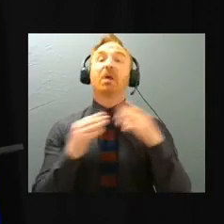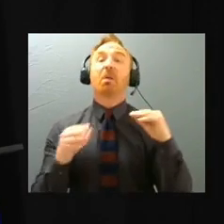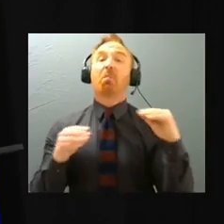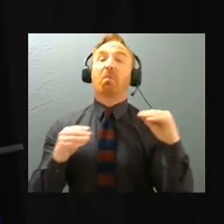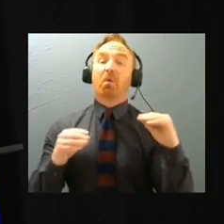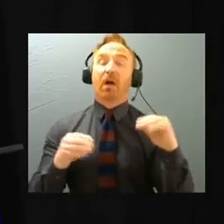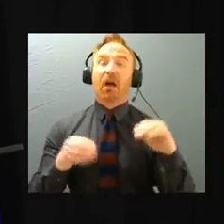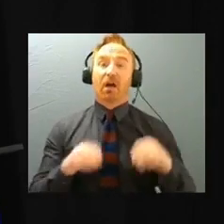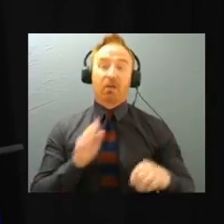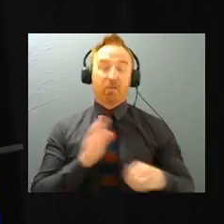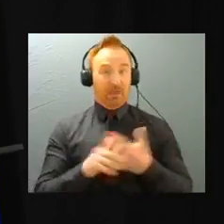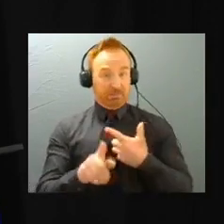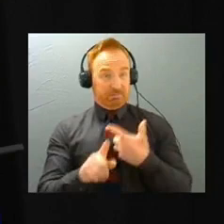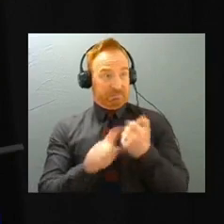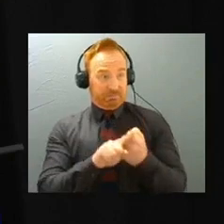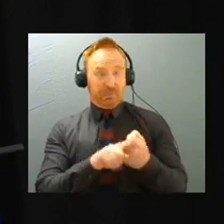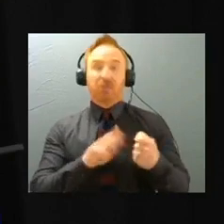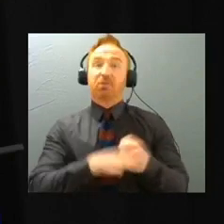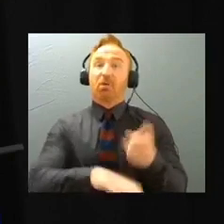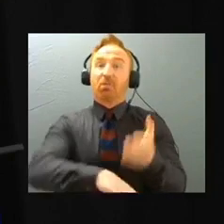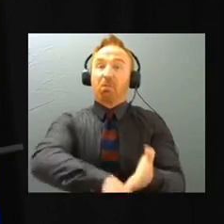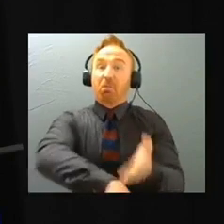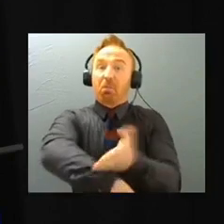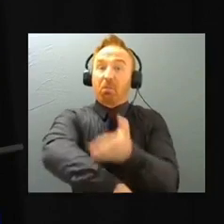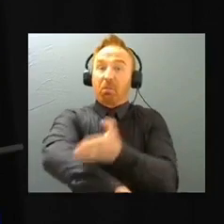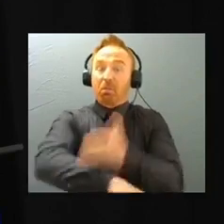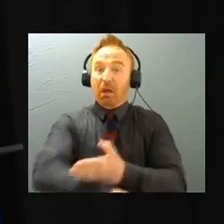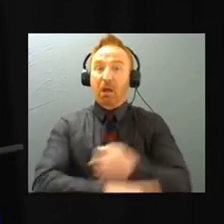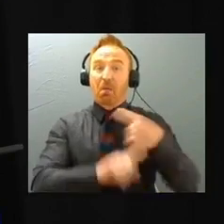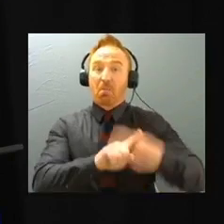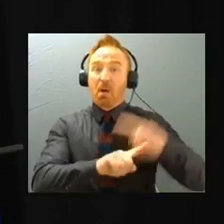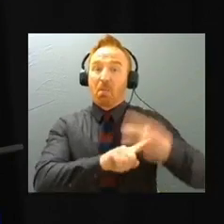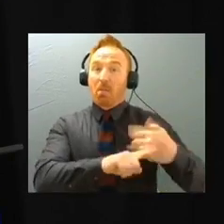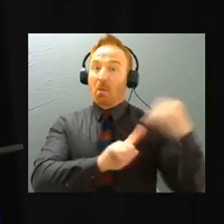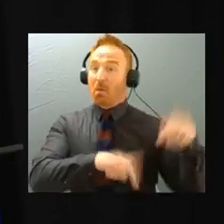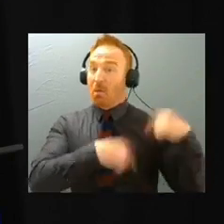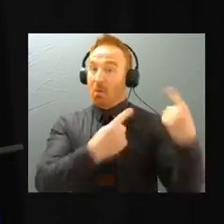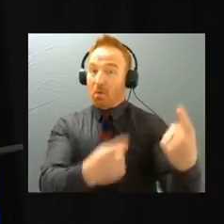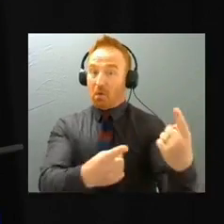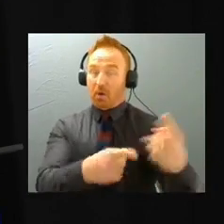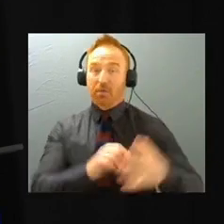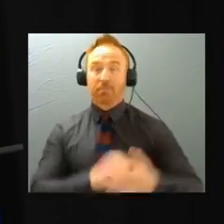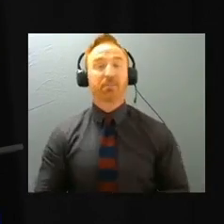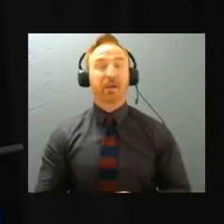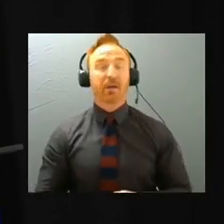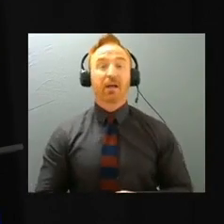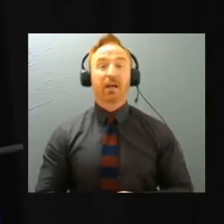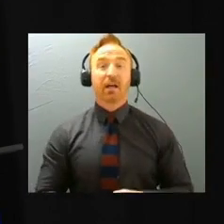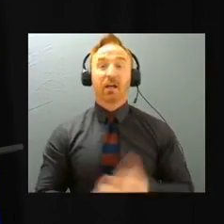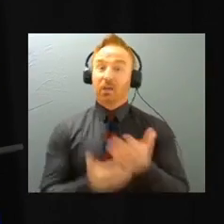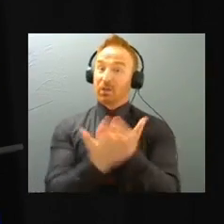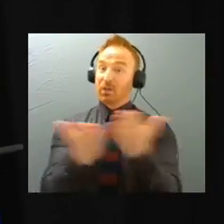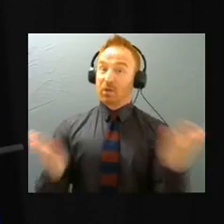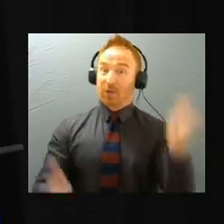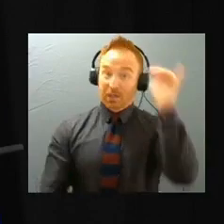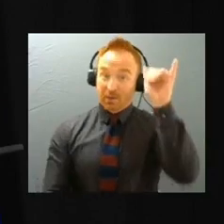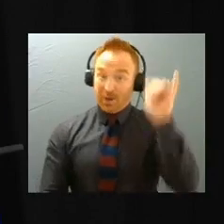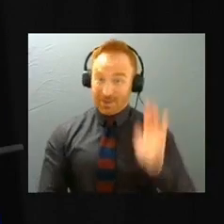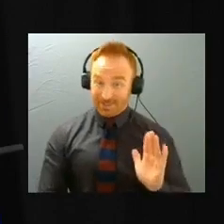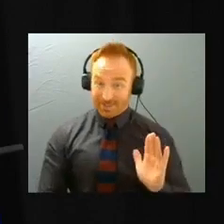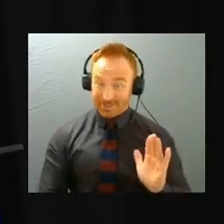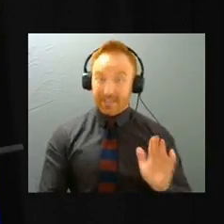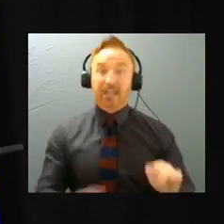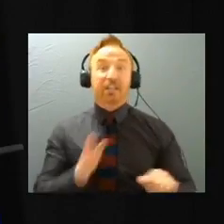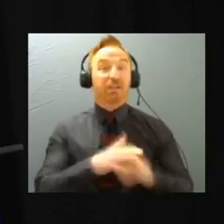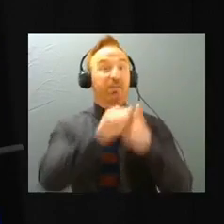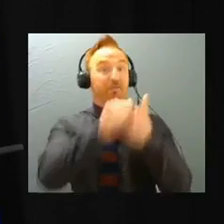of progress over the last few months. It is possible thanks to the precautions taken by Yukoners over the course of the pandemic.